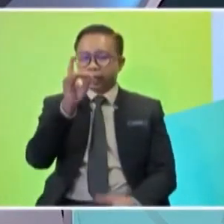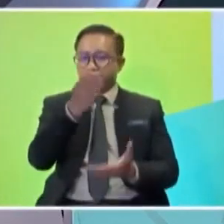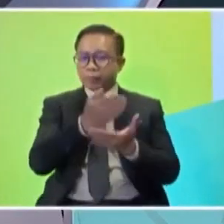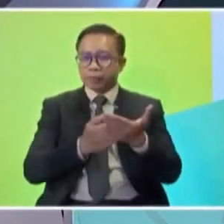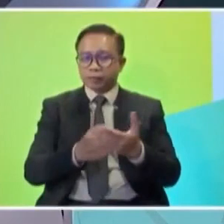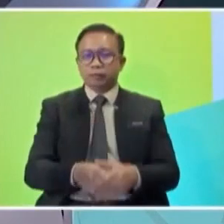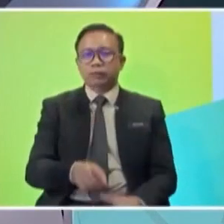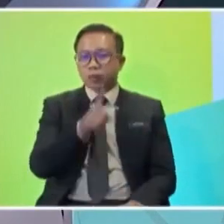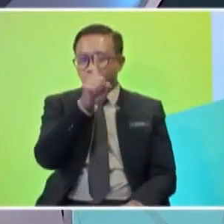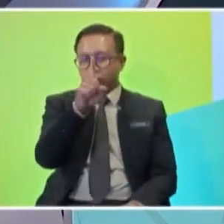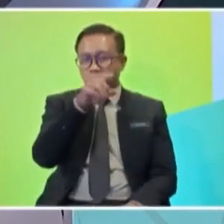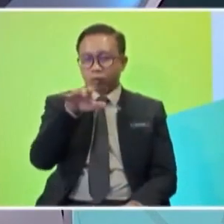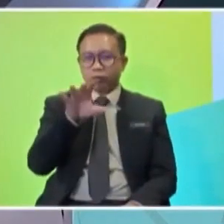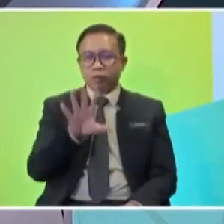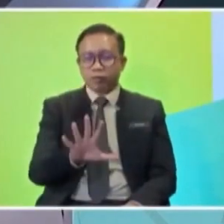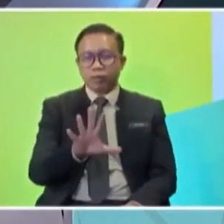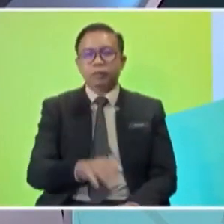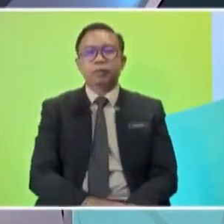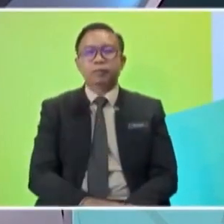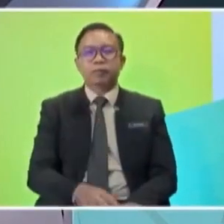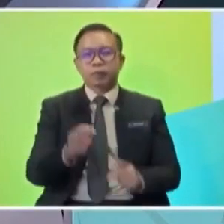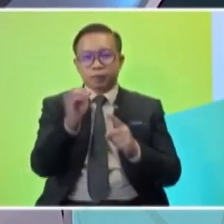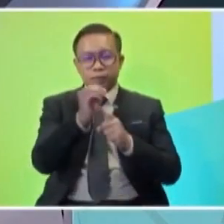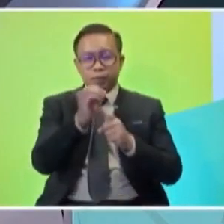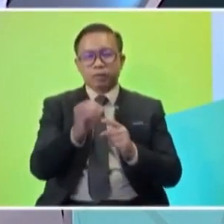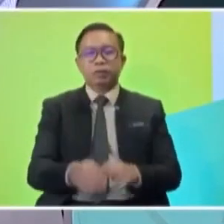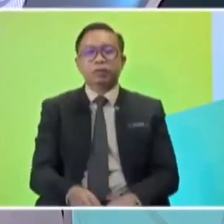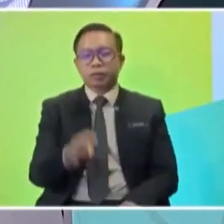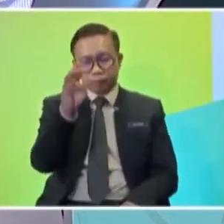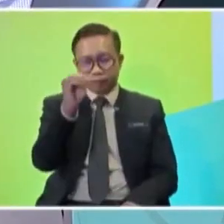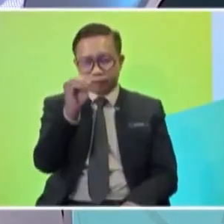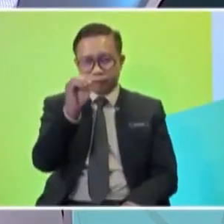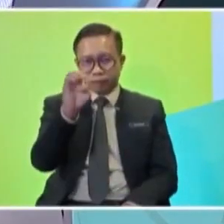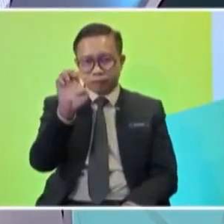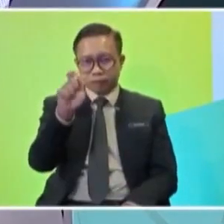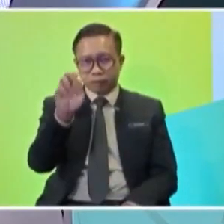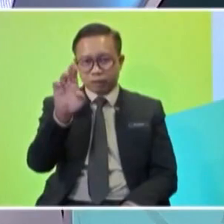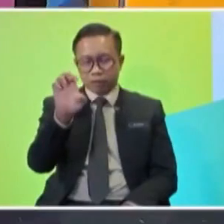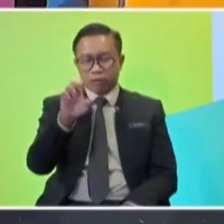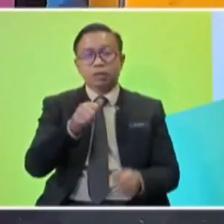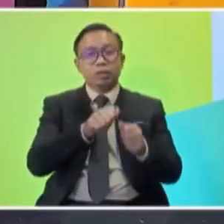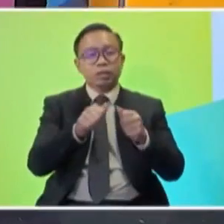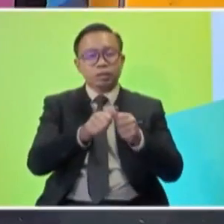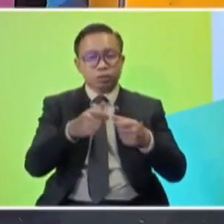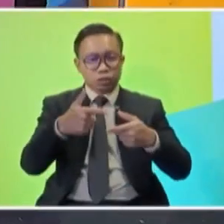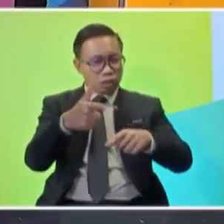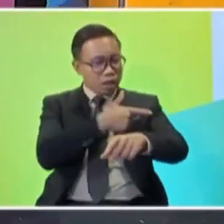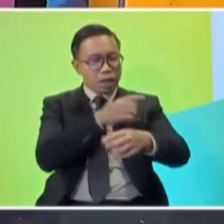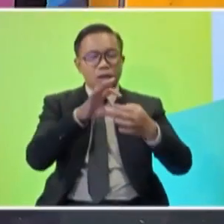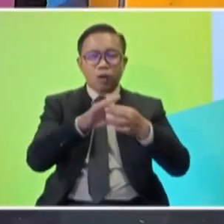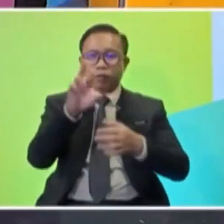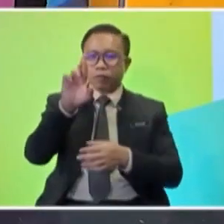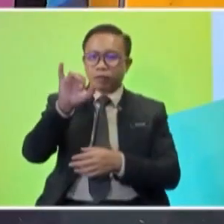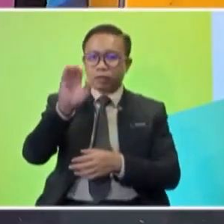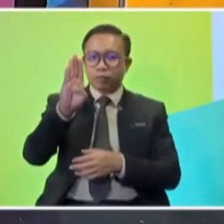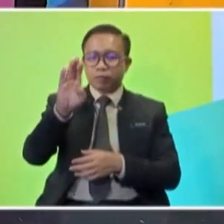get 1 over 5 meter. This is the length of each ribbon. Okay. So this is the standard written